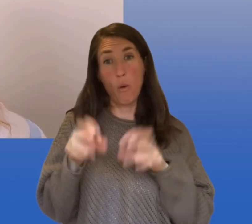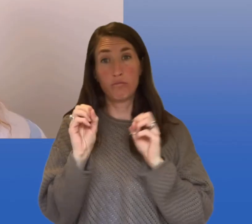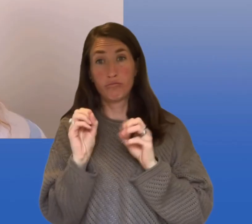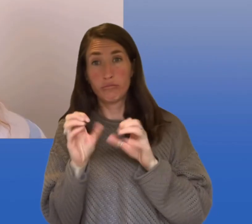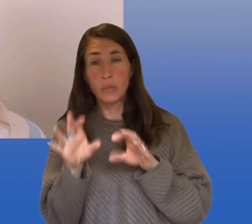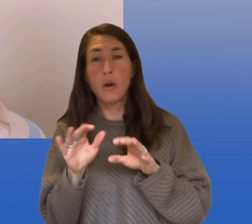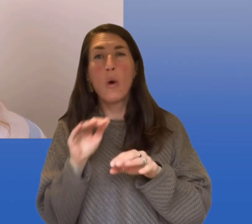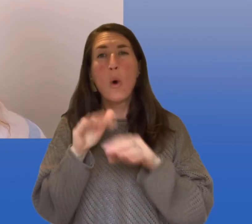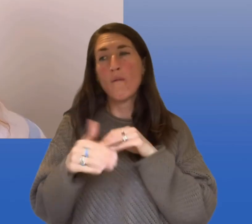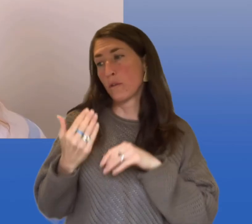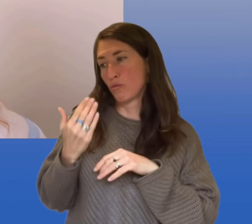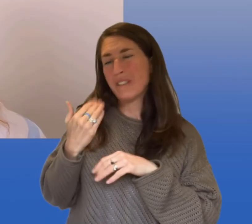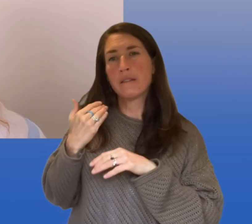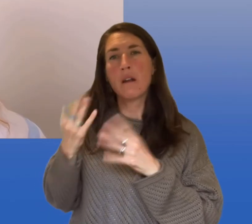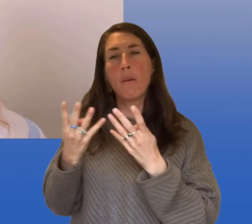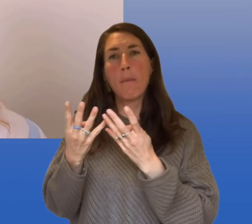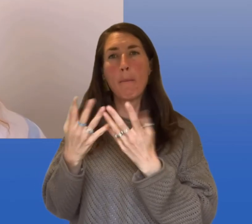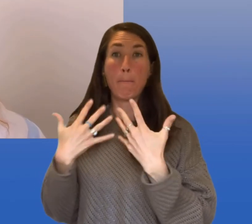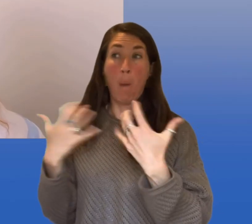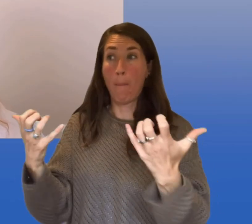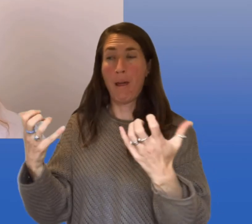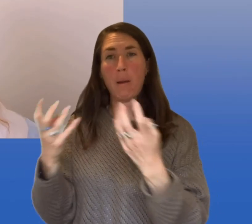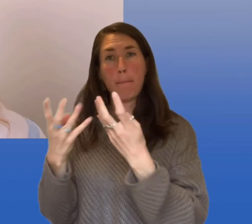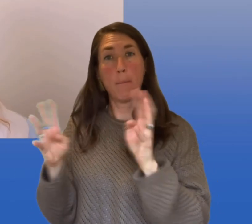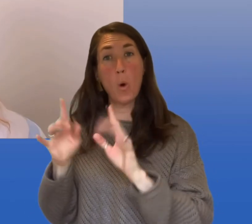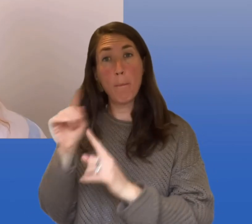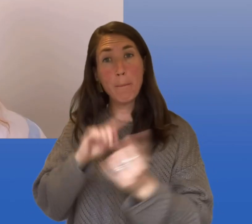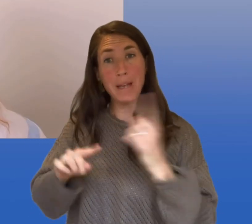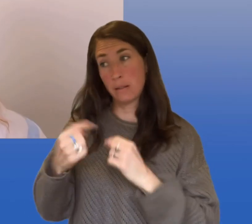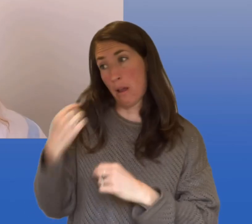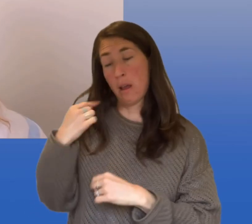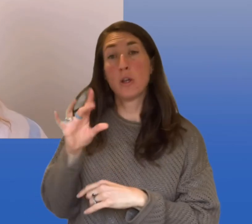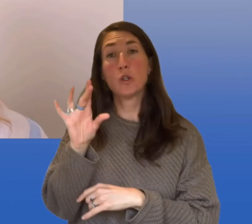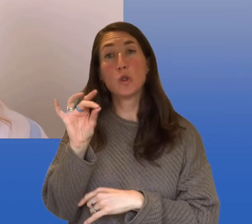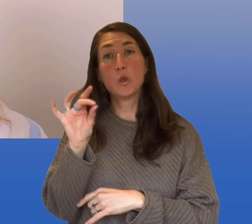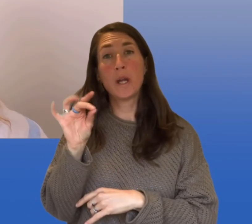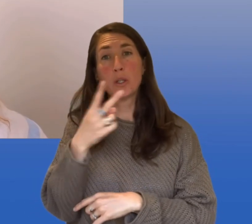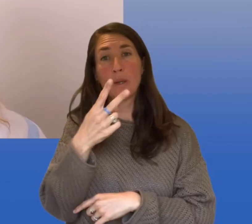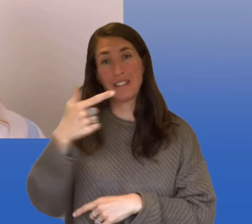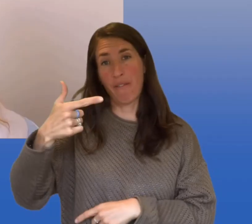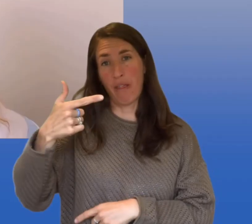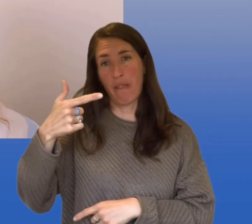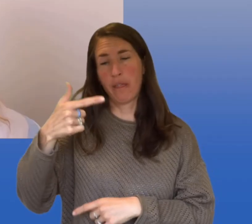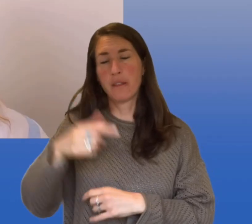about our latest public board meeting that we had on Tuesday the 27th.